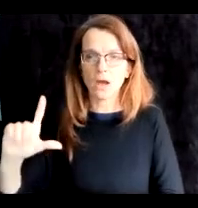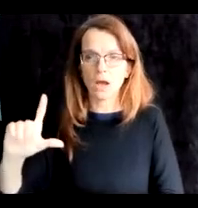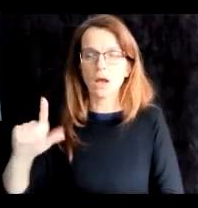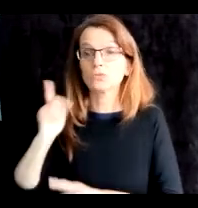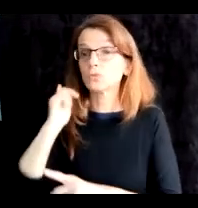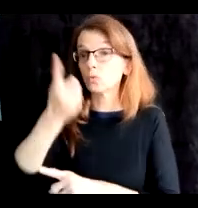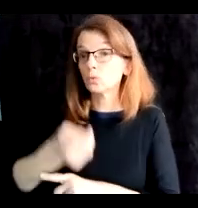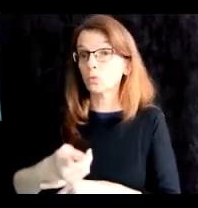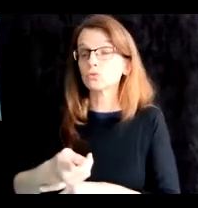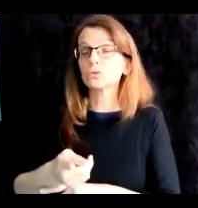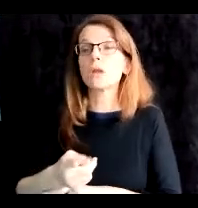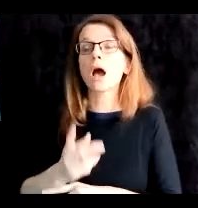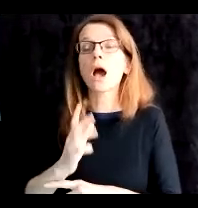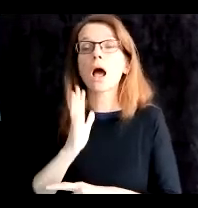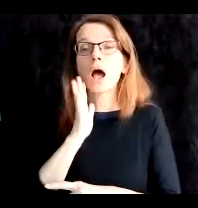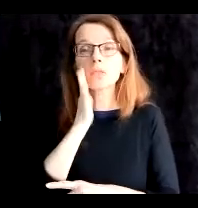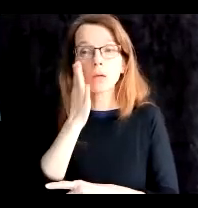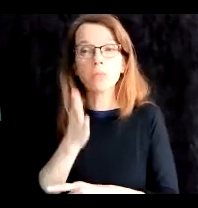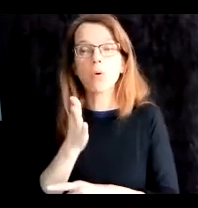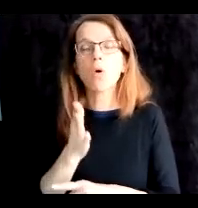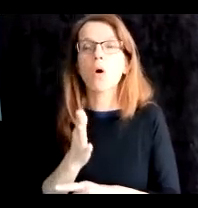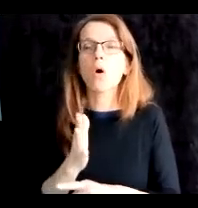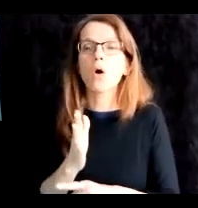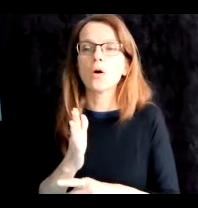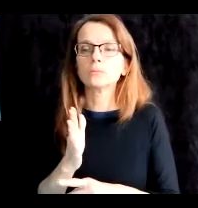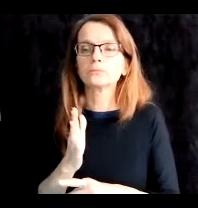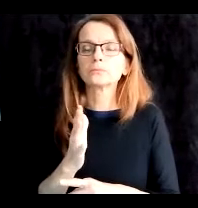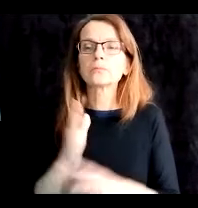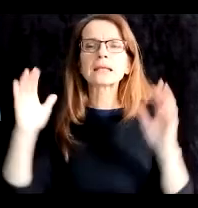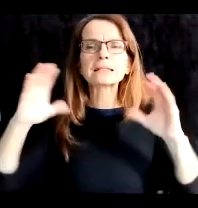in the country. But at the same time, they continue